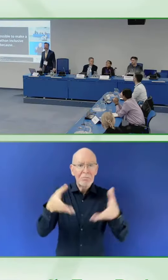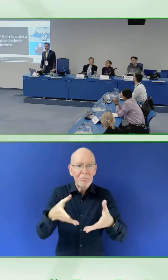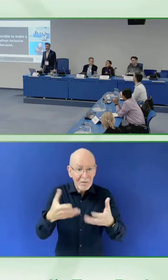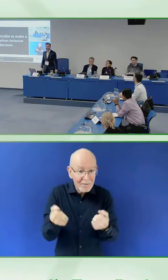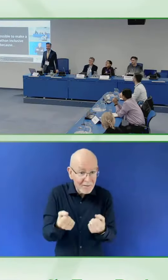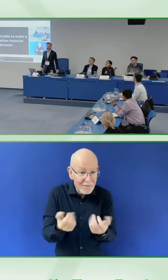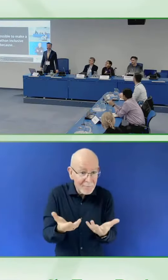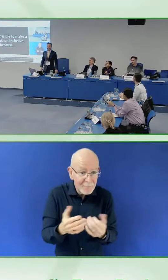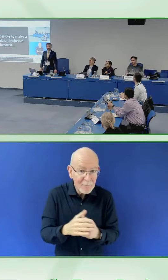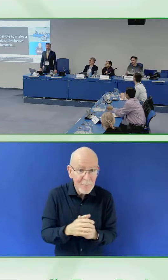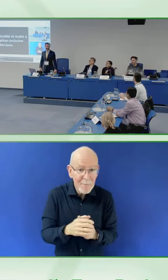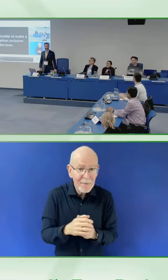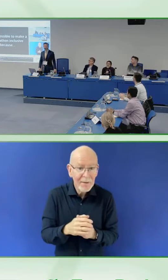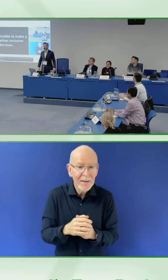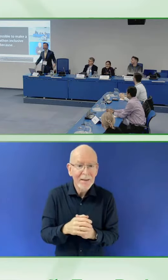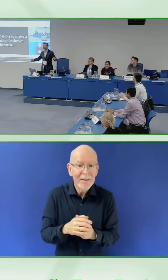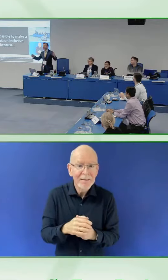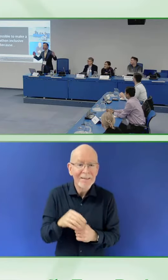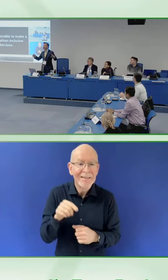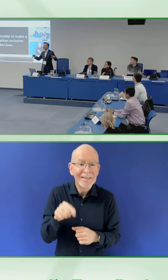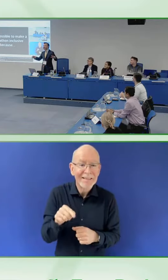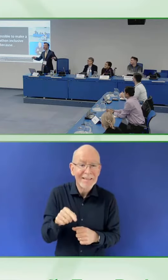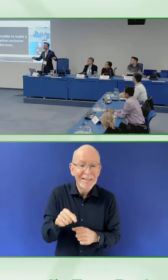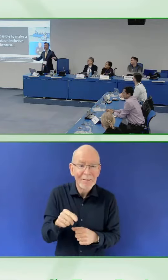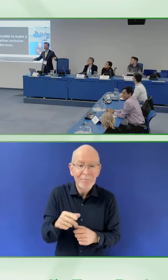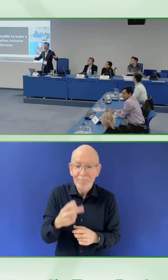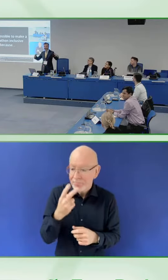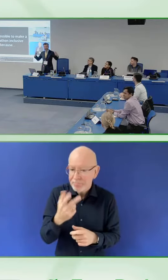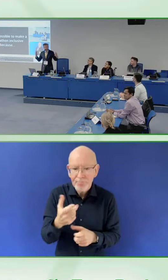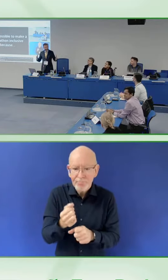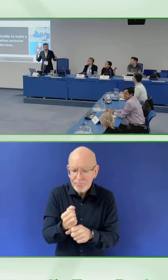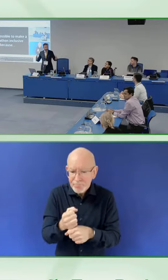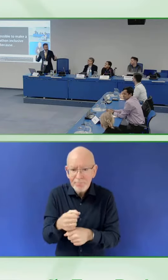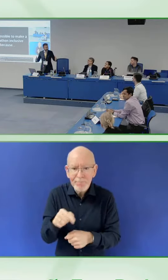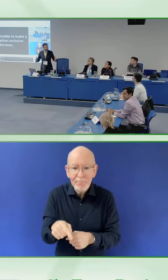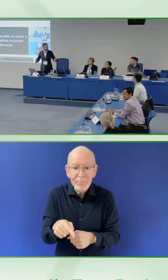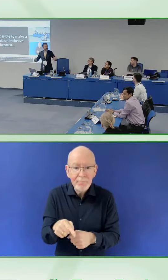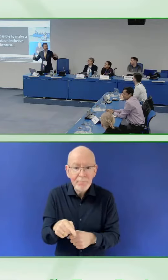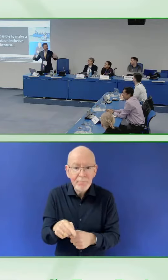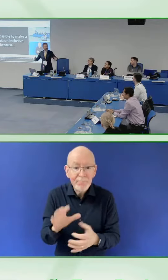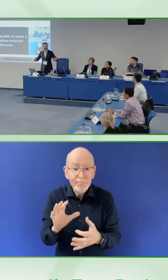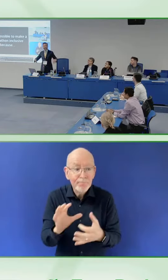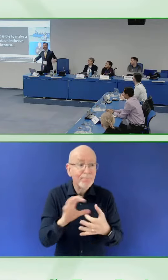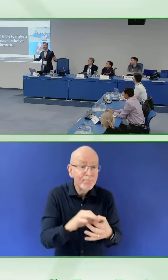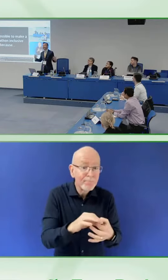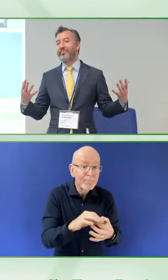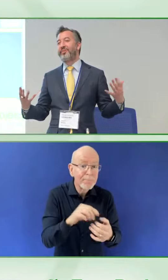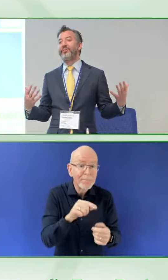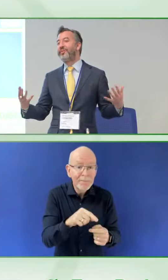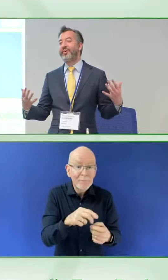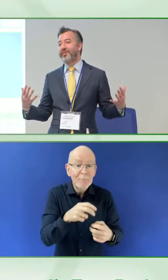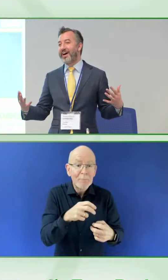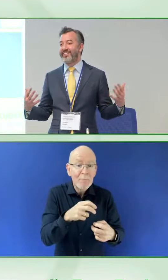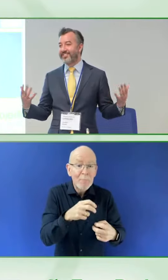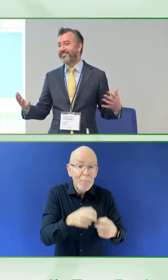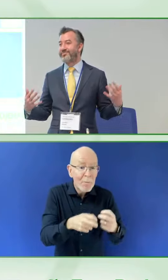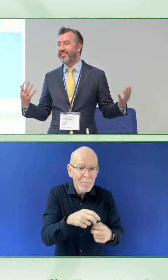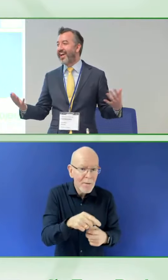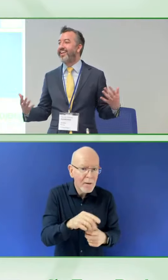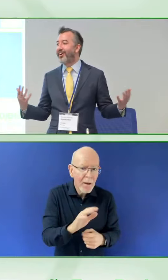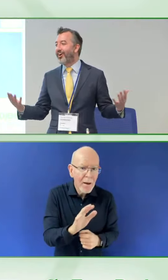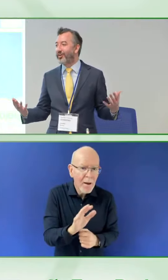Savage. I love it. I love it. Hackathons are not designed for solving a problem. They're designed to make the people feel good